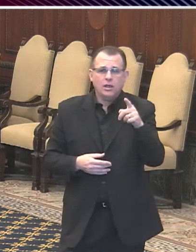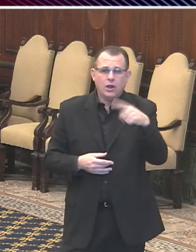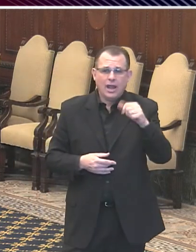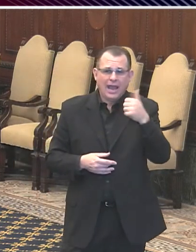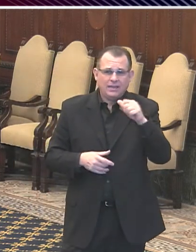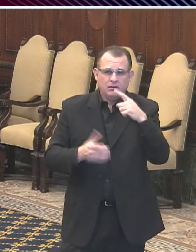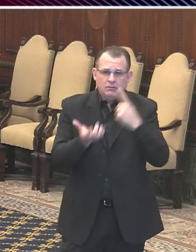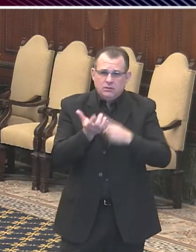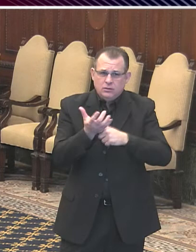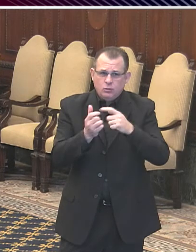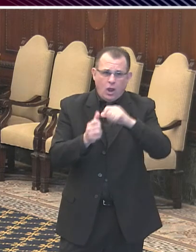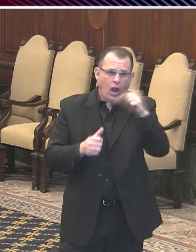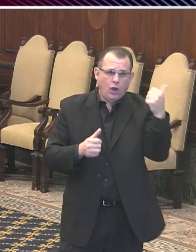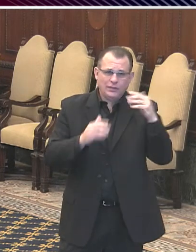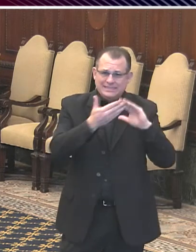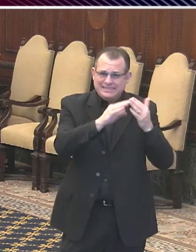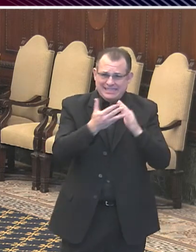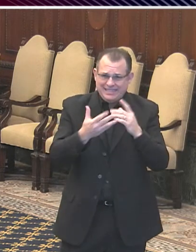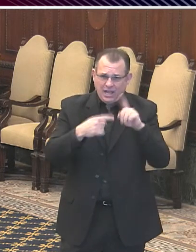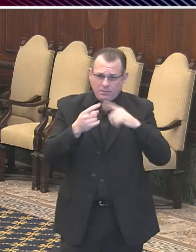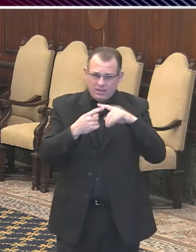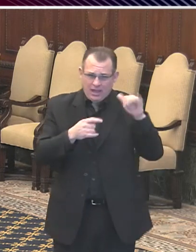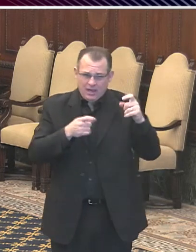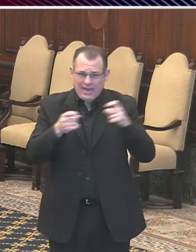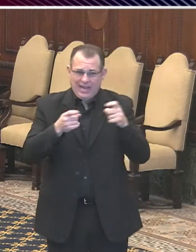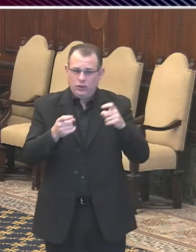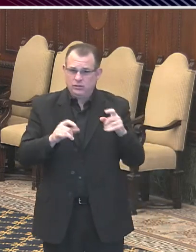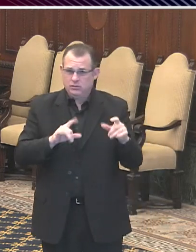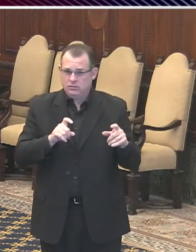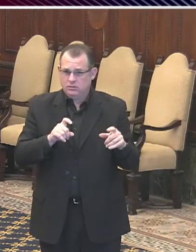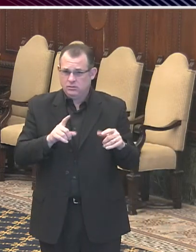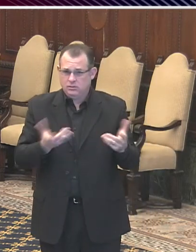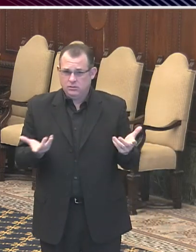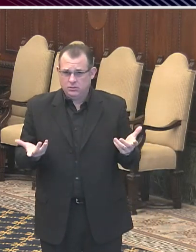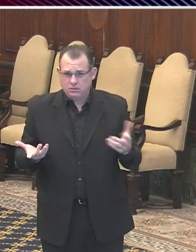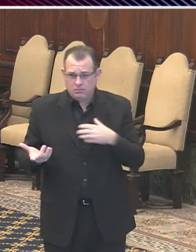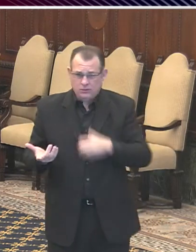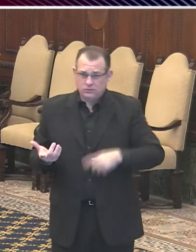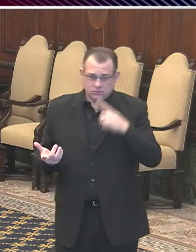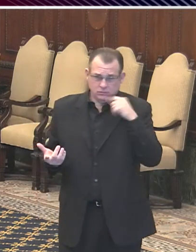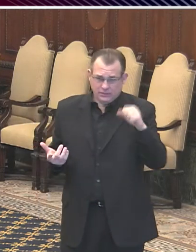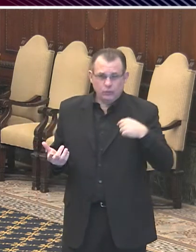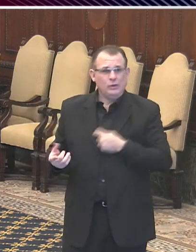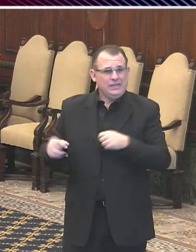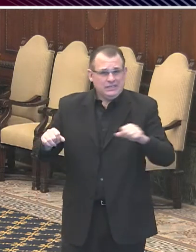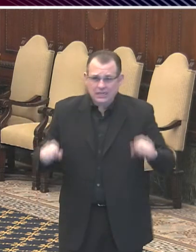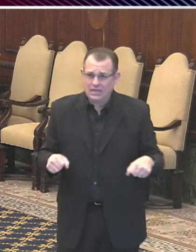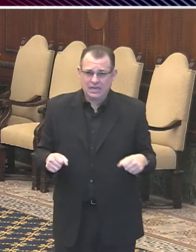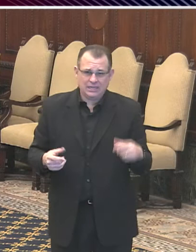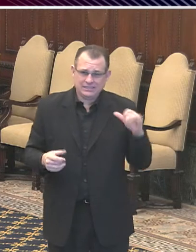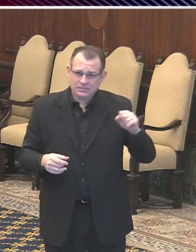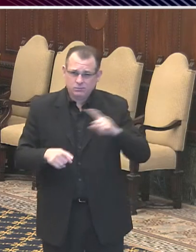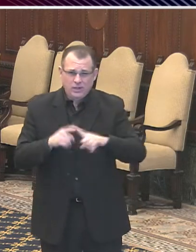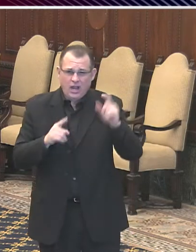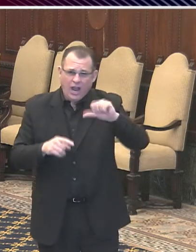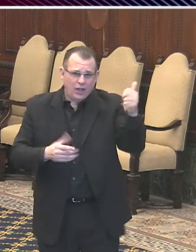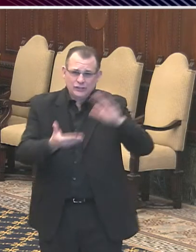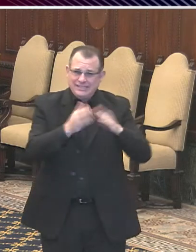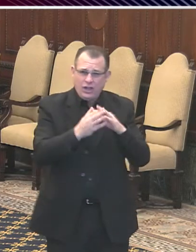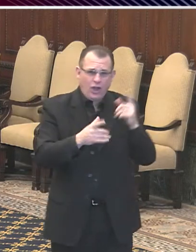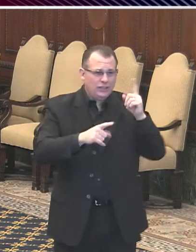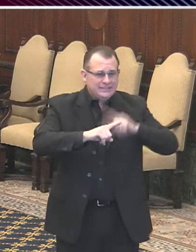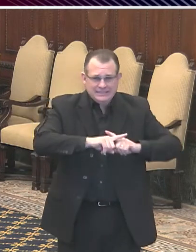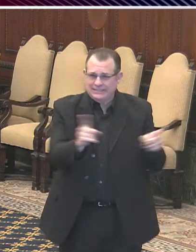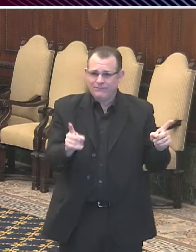in terms of their recovery from the pandemic? I mean, certainly, we can. Other cities are different. Other cities are not as